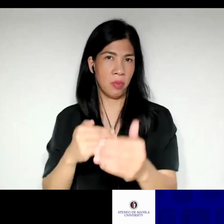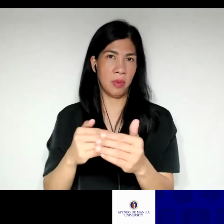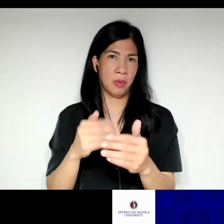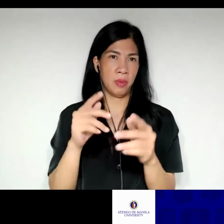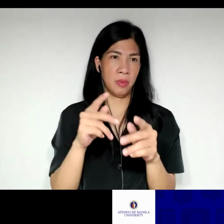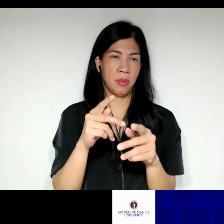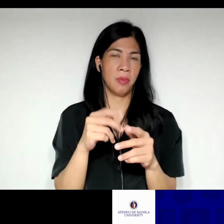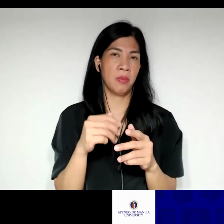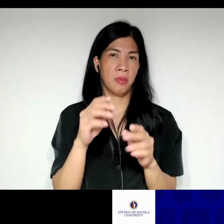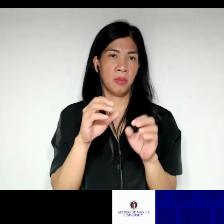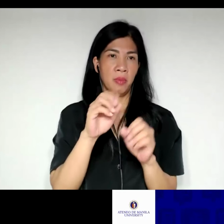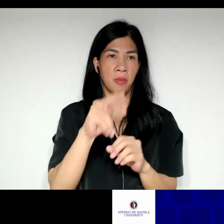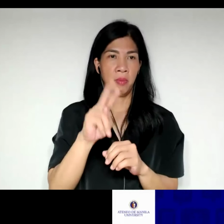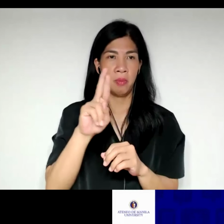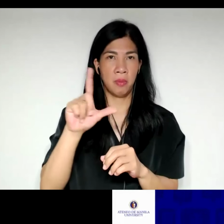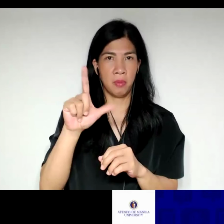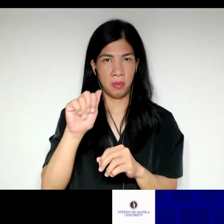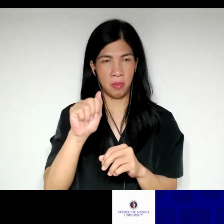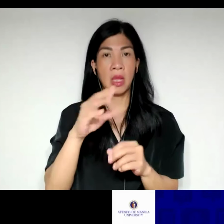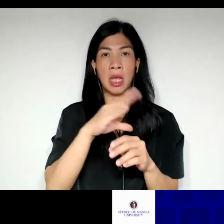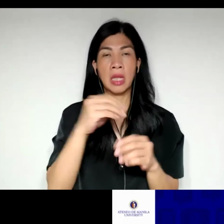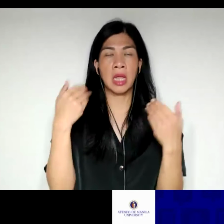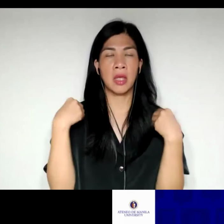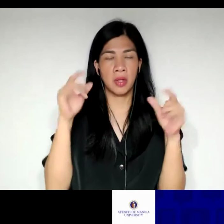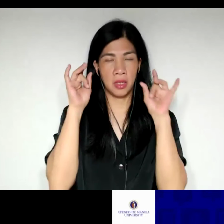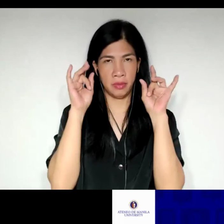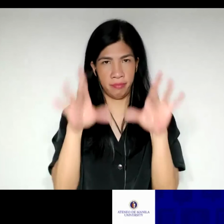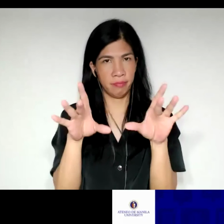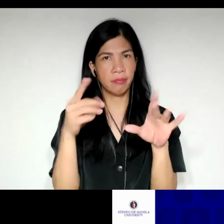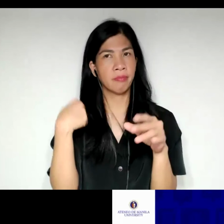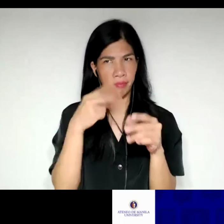to handle that. And we know also the threats of nuclear.